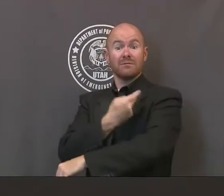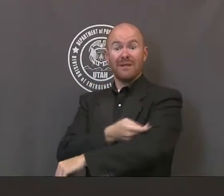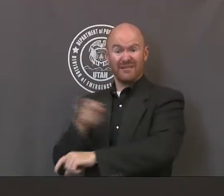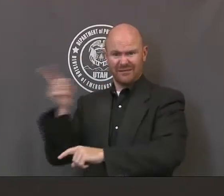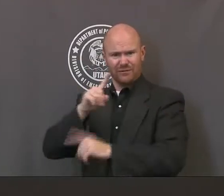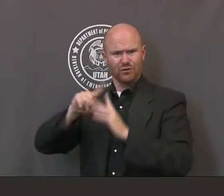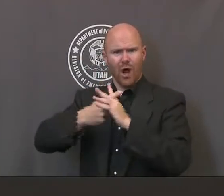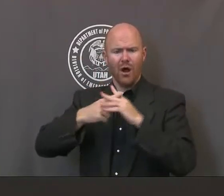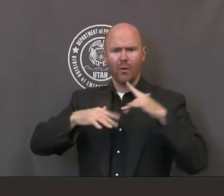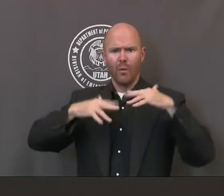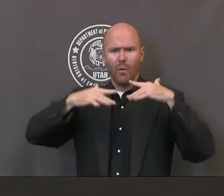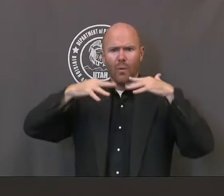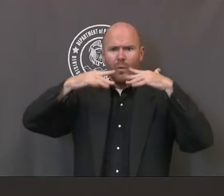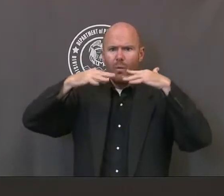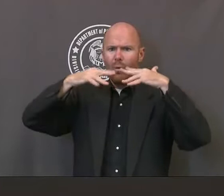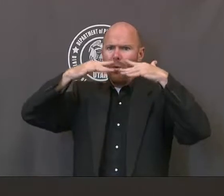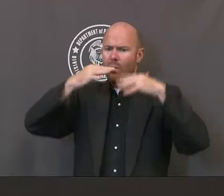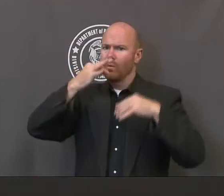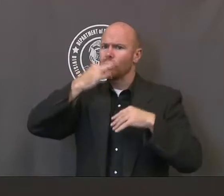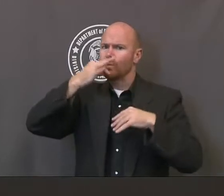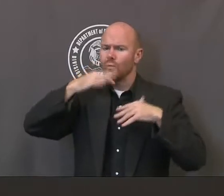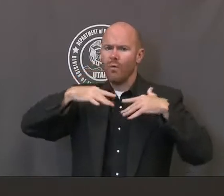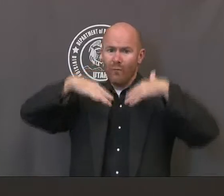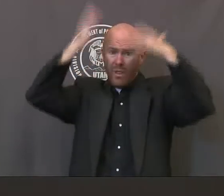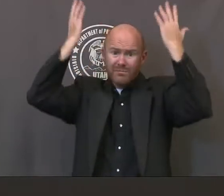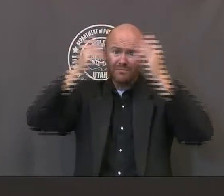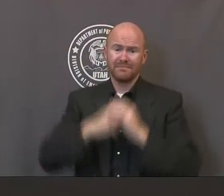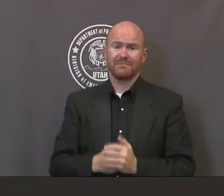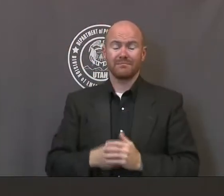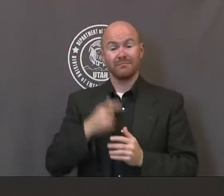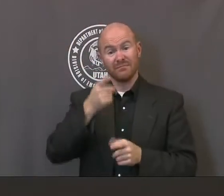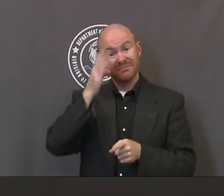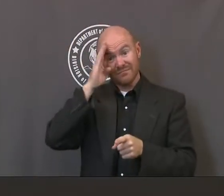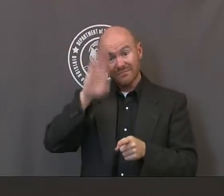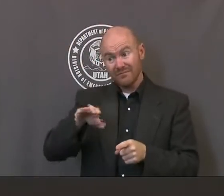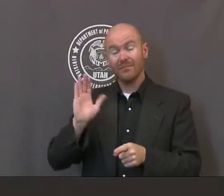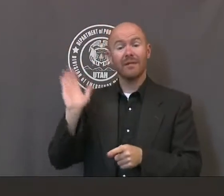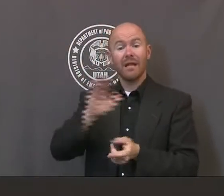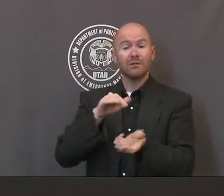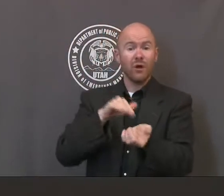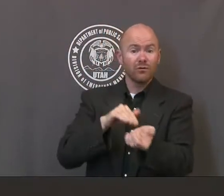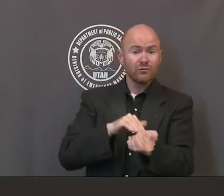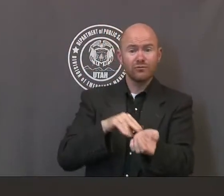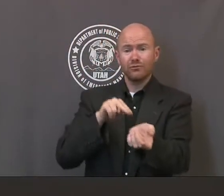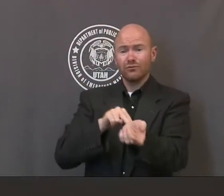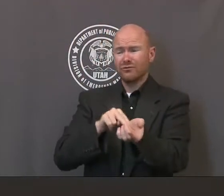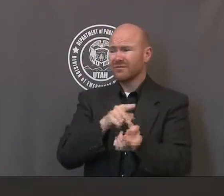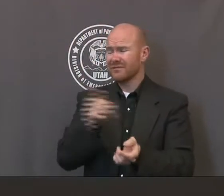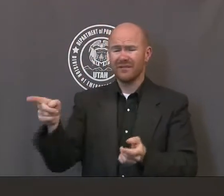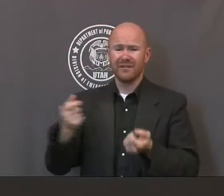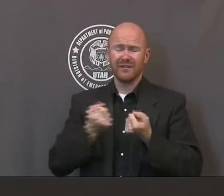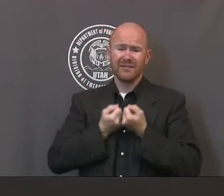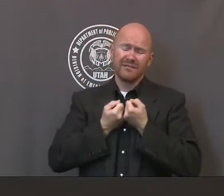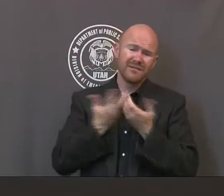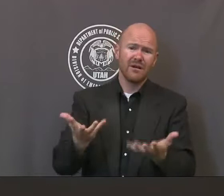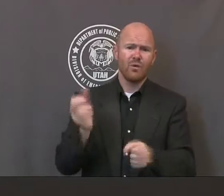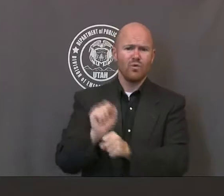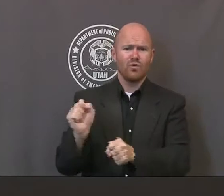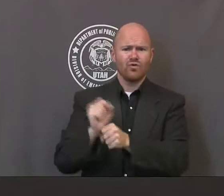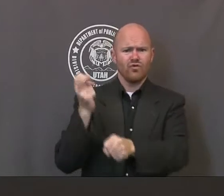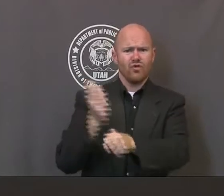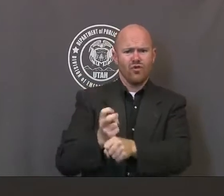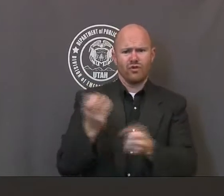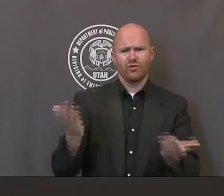risk. You have heard about the sheer exhaustion experienced by our amazing healthcare professionals. That has been a challenge for our